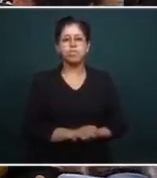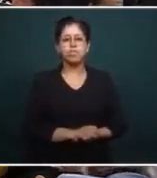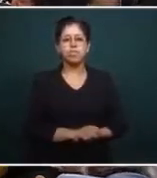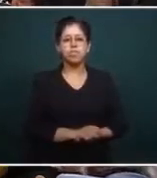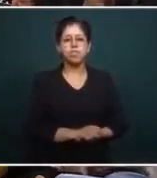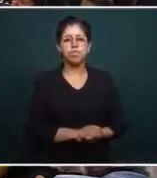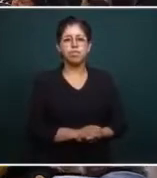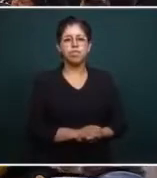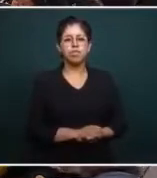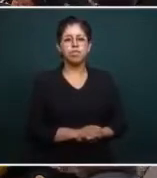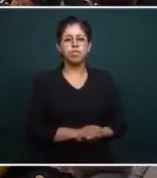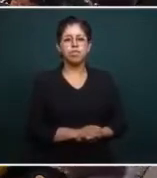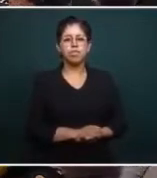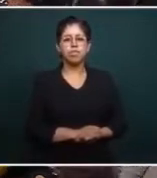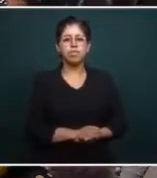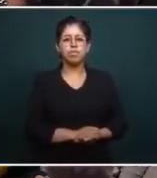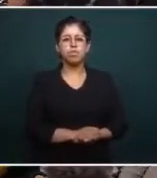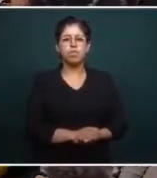is.